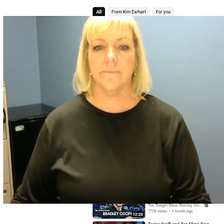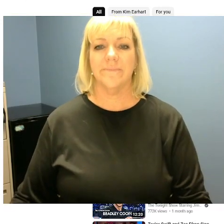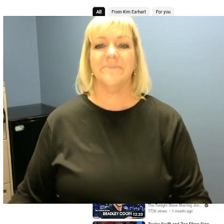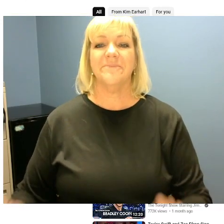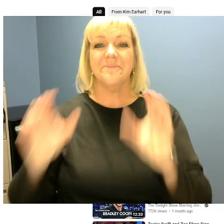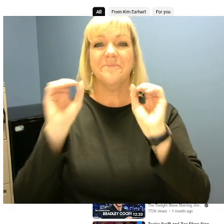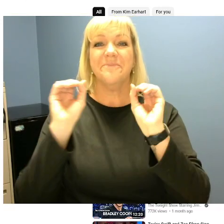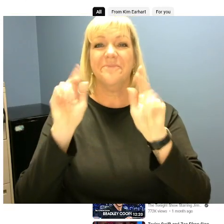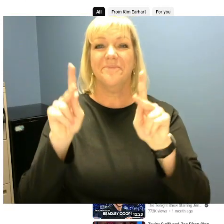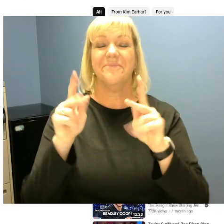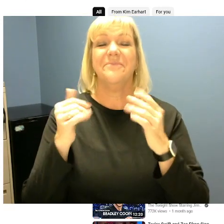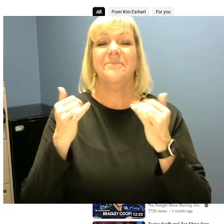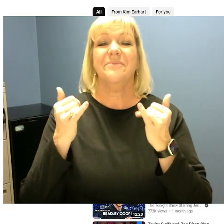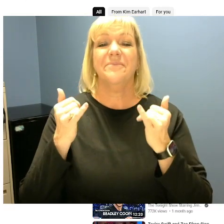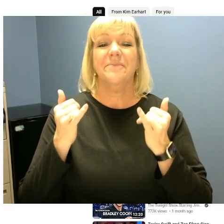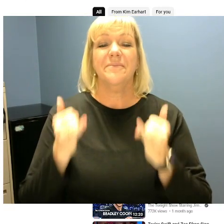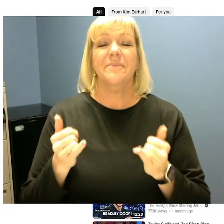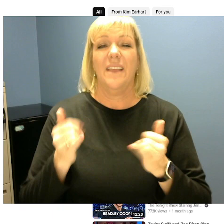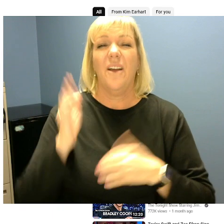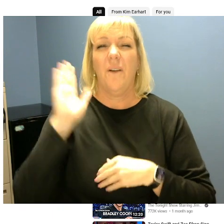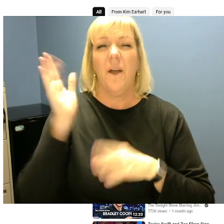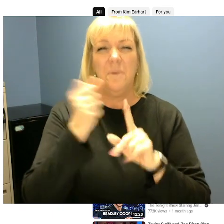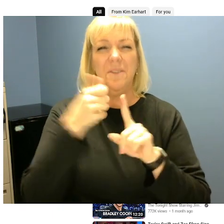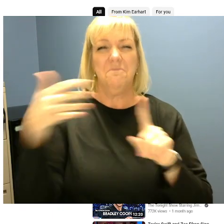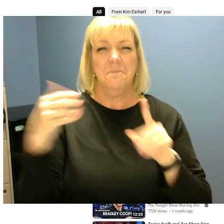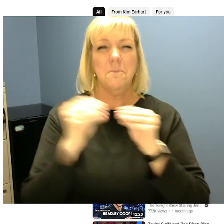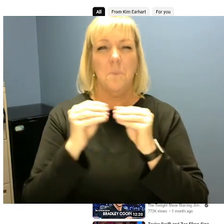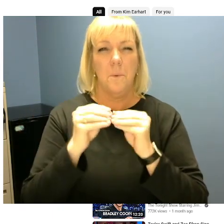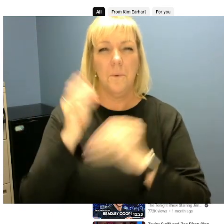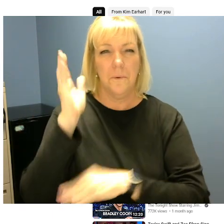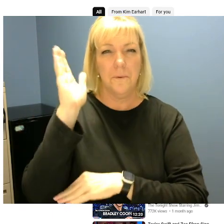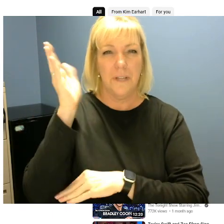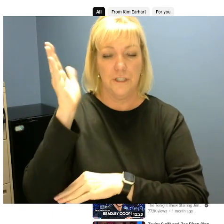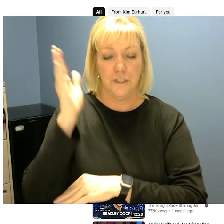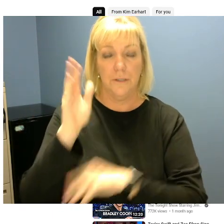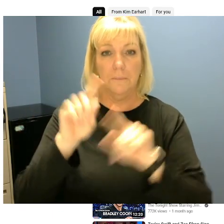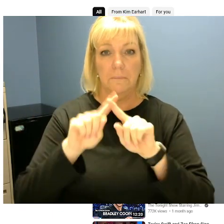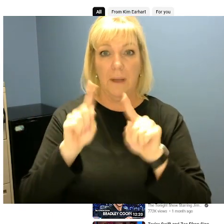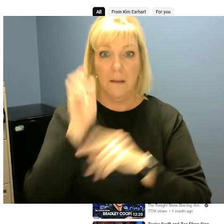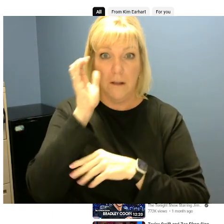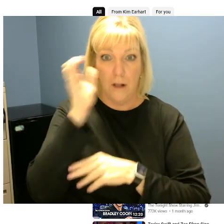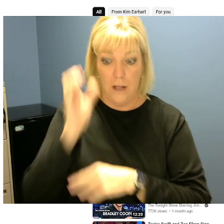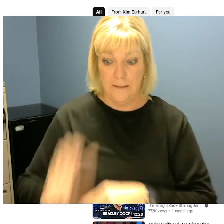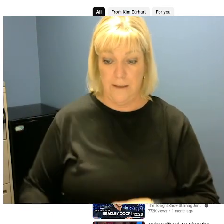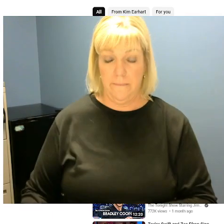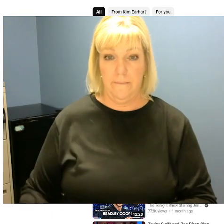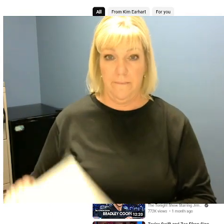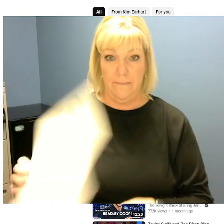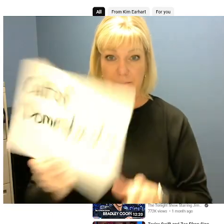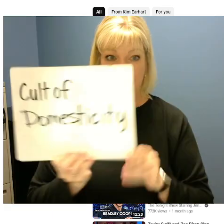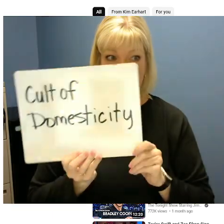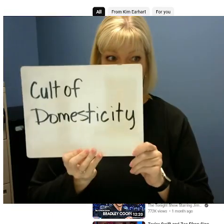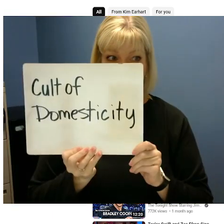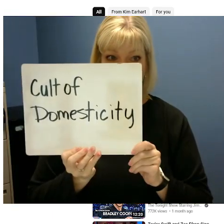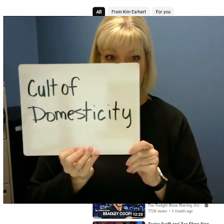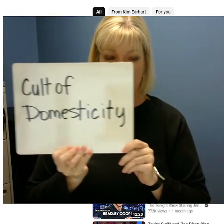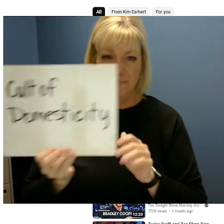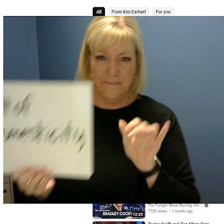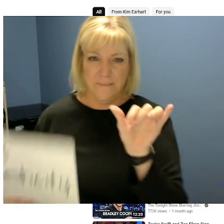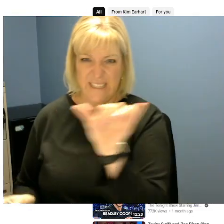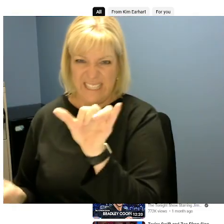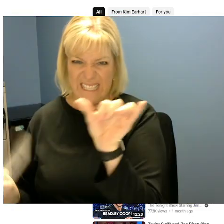All right, so I'll say this in the lecture as well. The call to domesticity, this is Republican motherhood, but